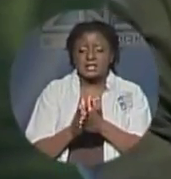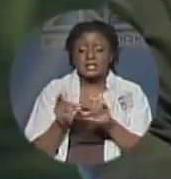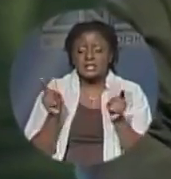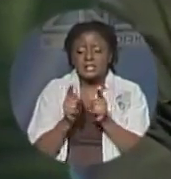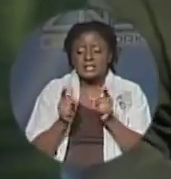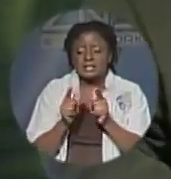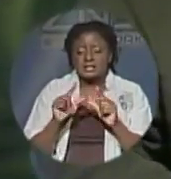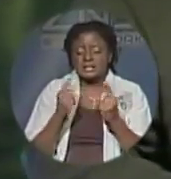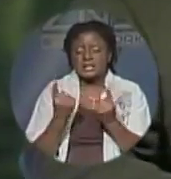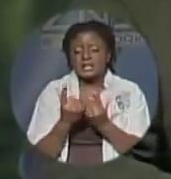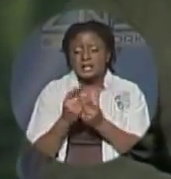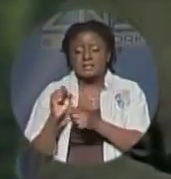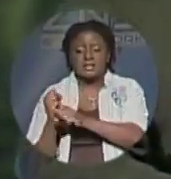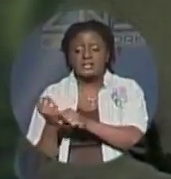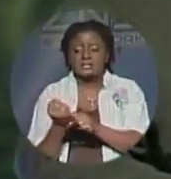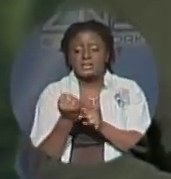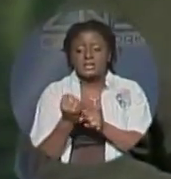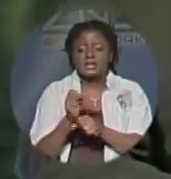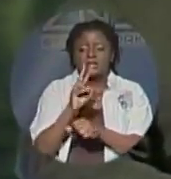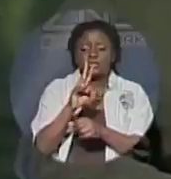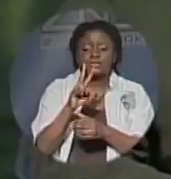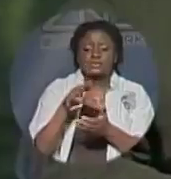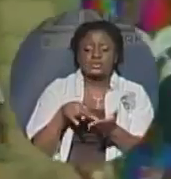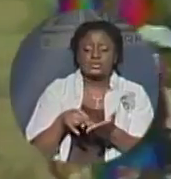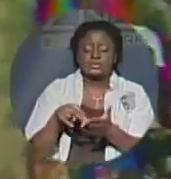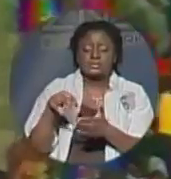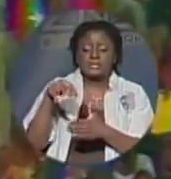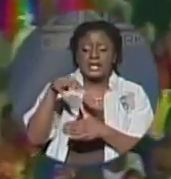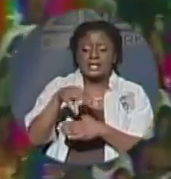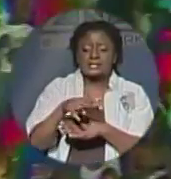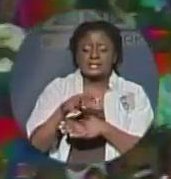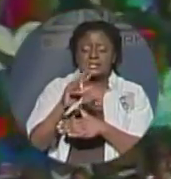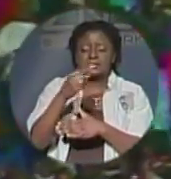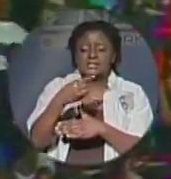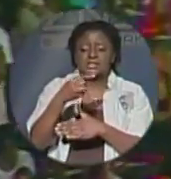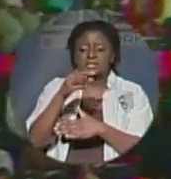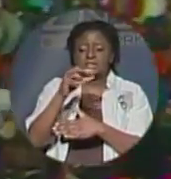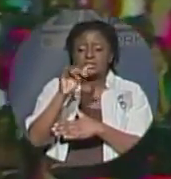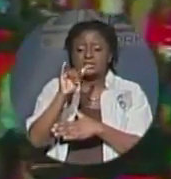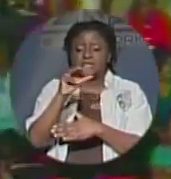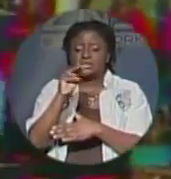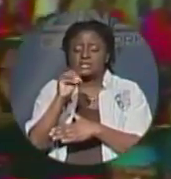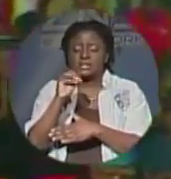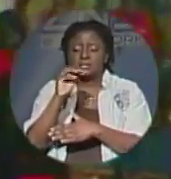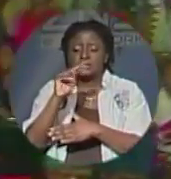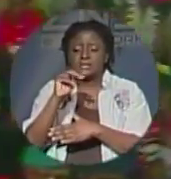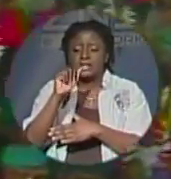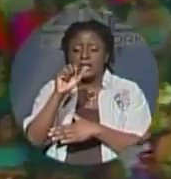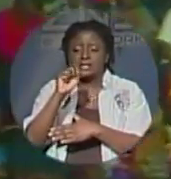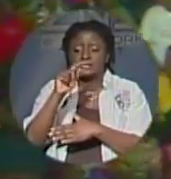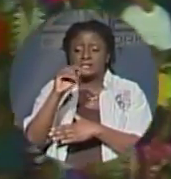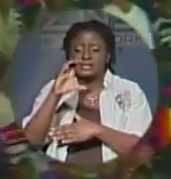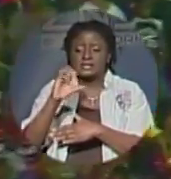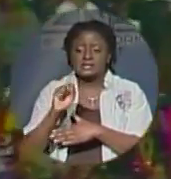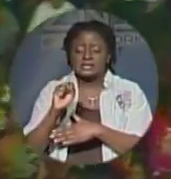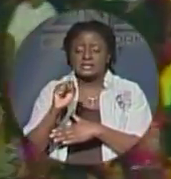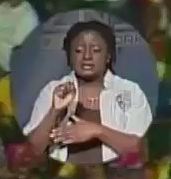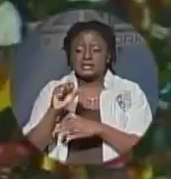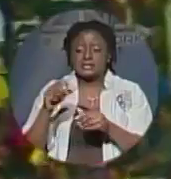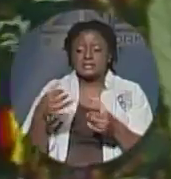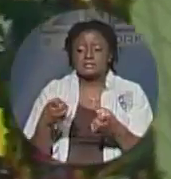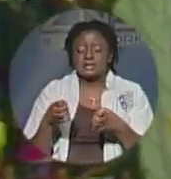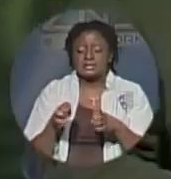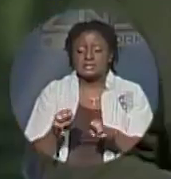in Abaco, to gymnastics at Atlantis. Key is the National Sports Authority, already in place as of February